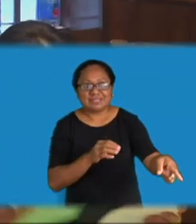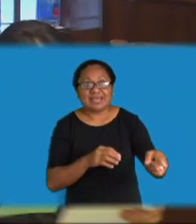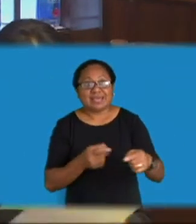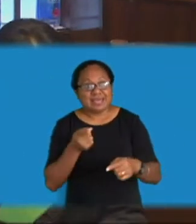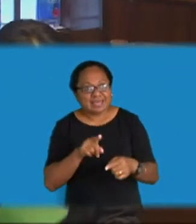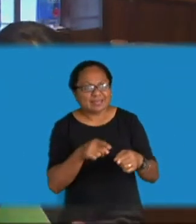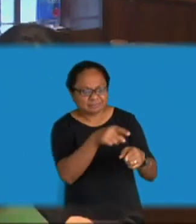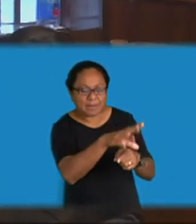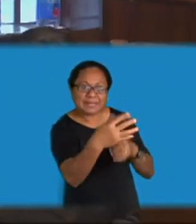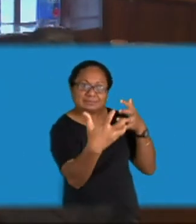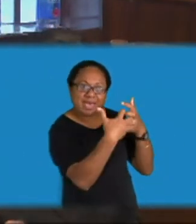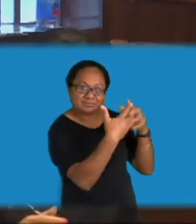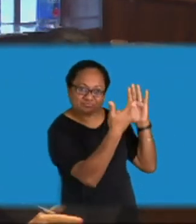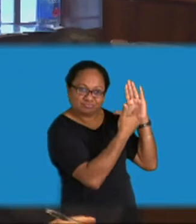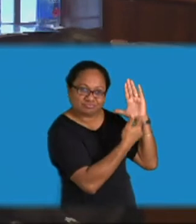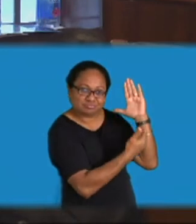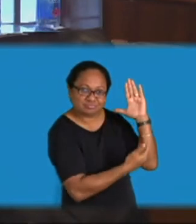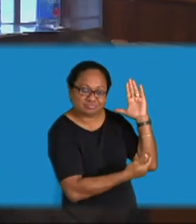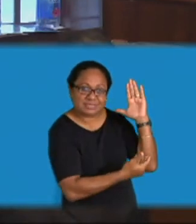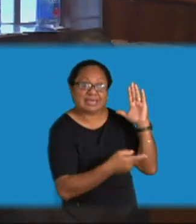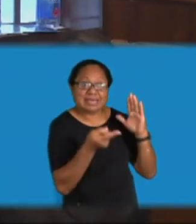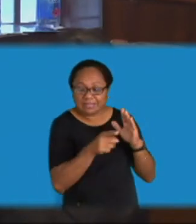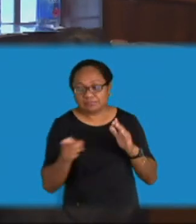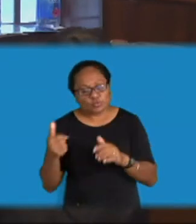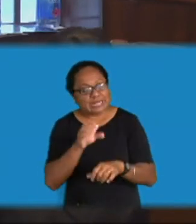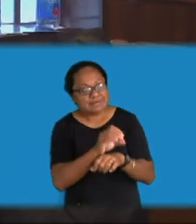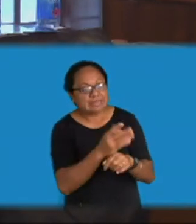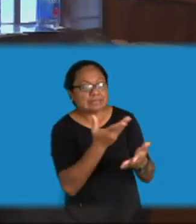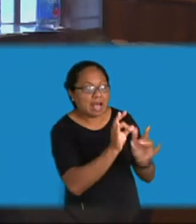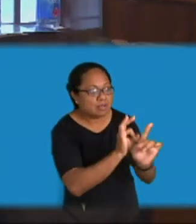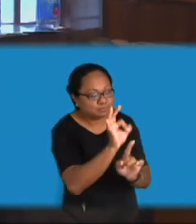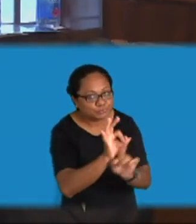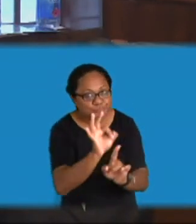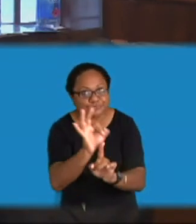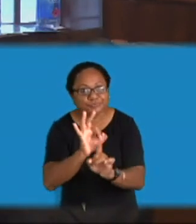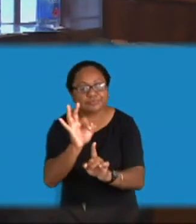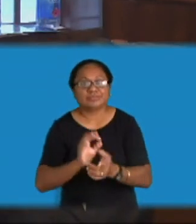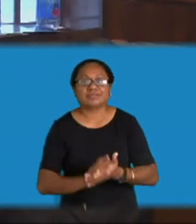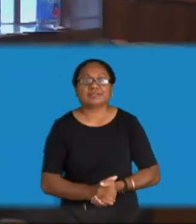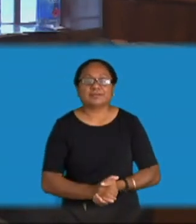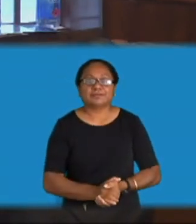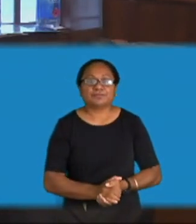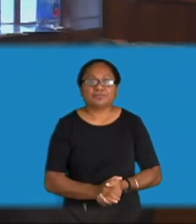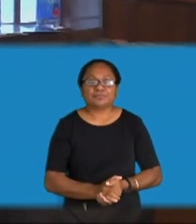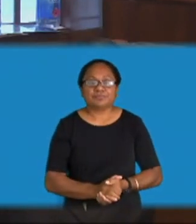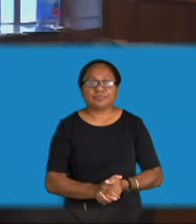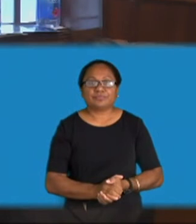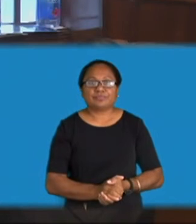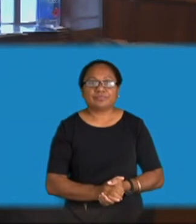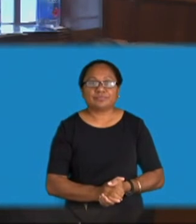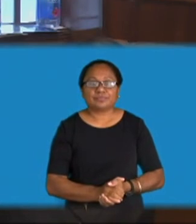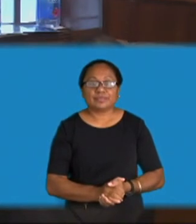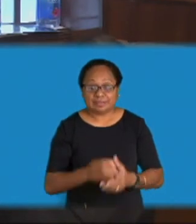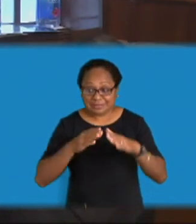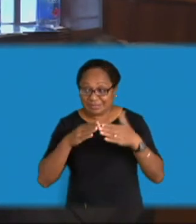compliance to all conditions for improvement established by the MRD team. And whilst the procedures are being undertaken,